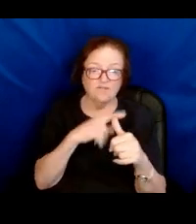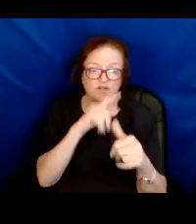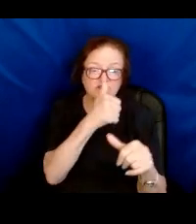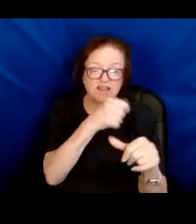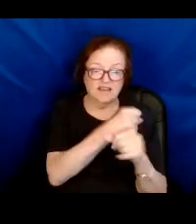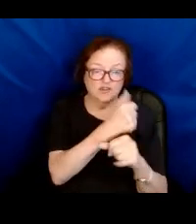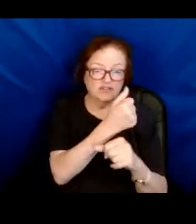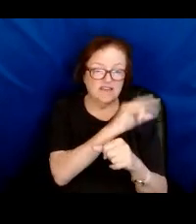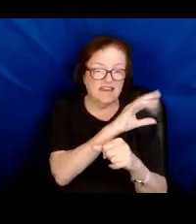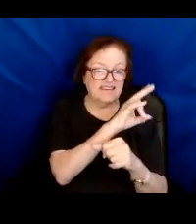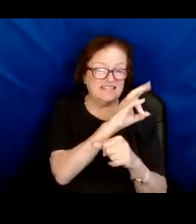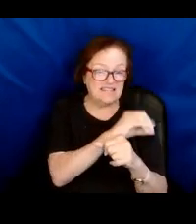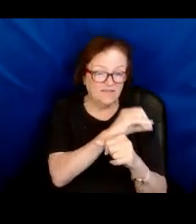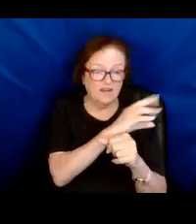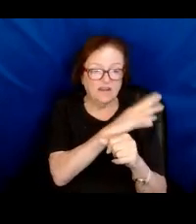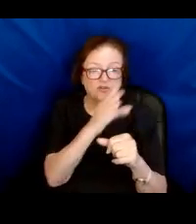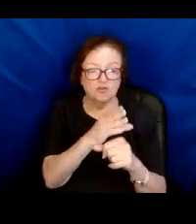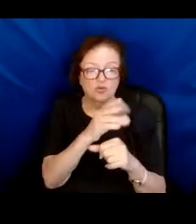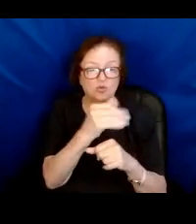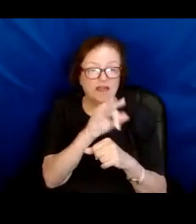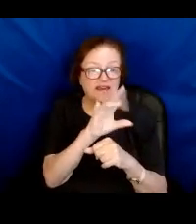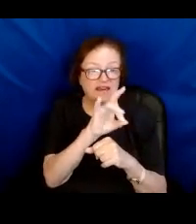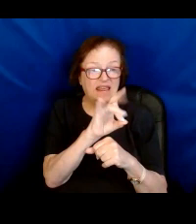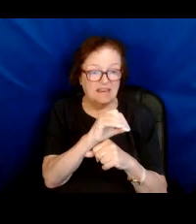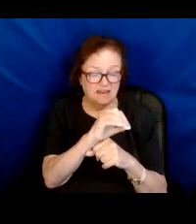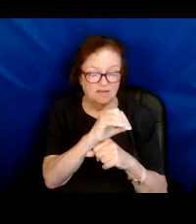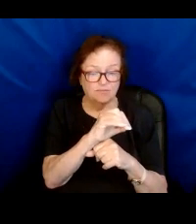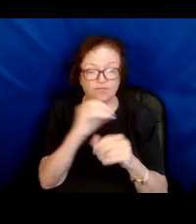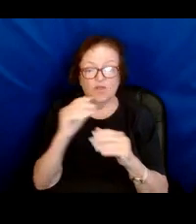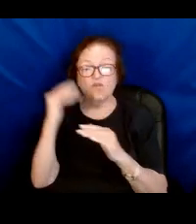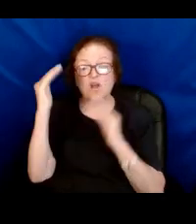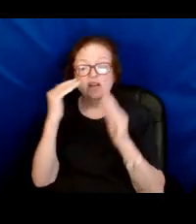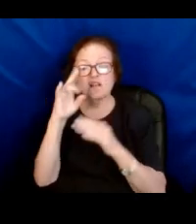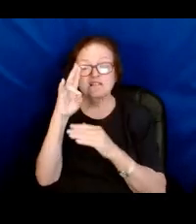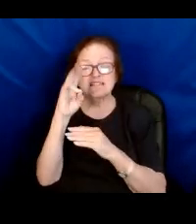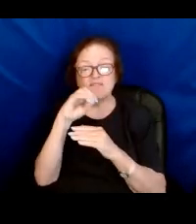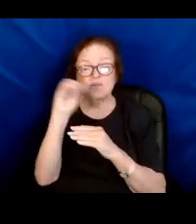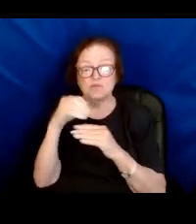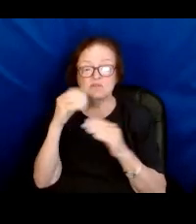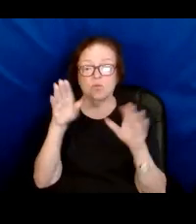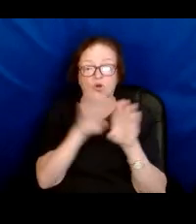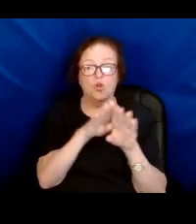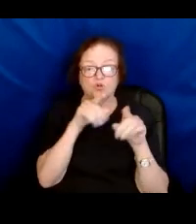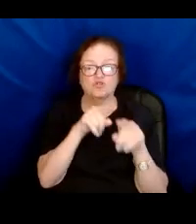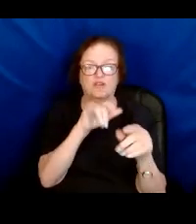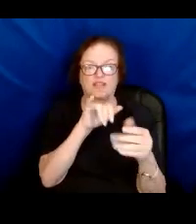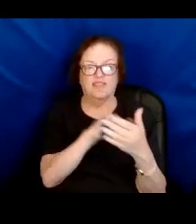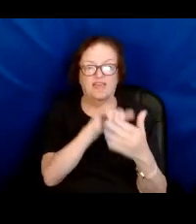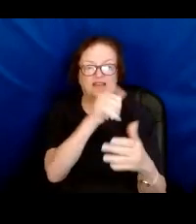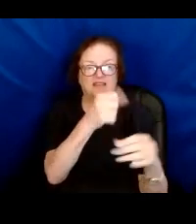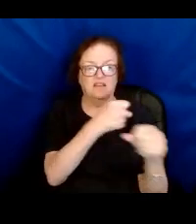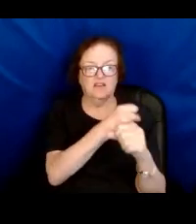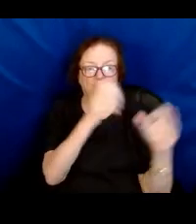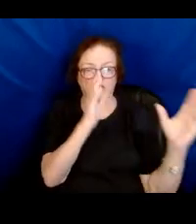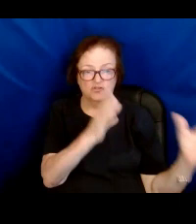1970 to 1980. For adults, 70% were closed during that decade.